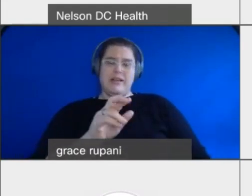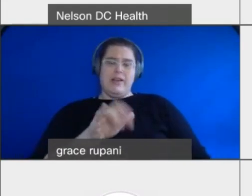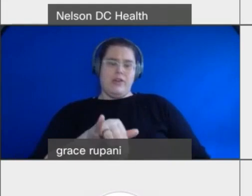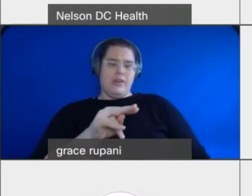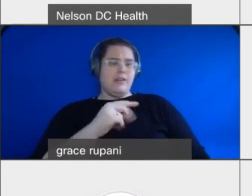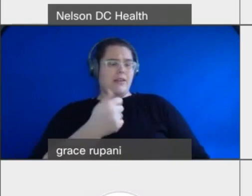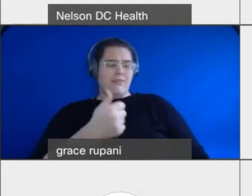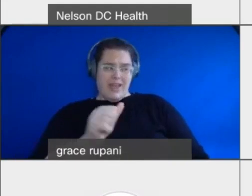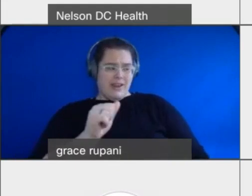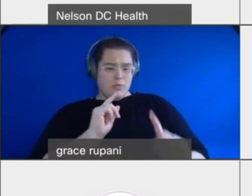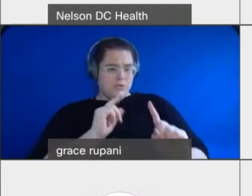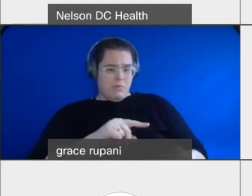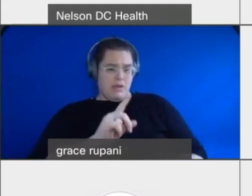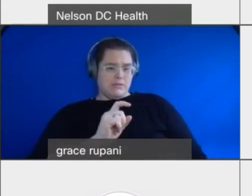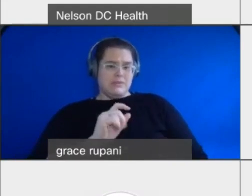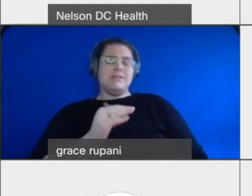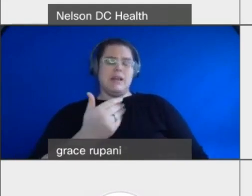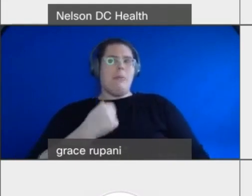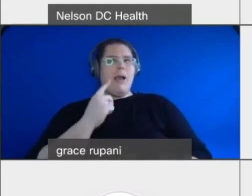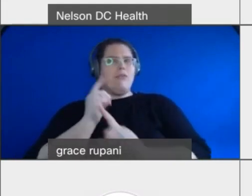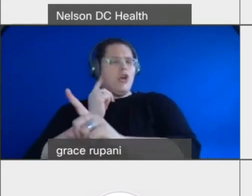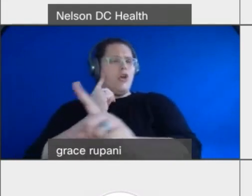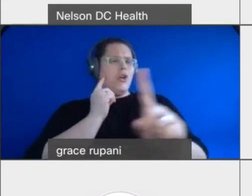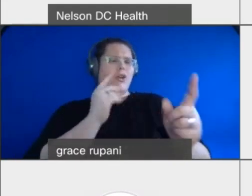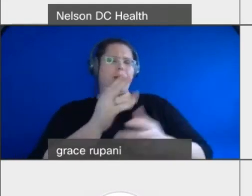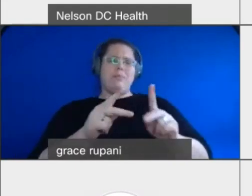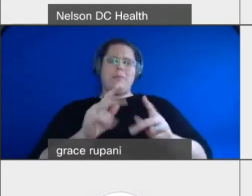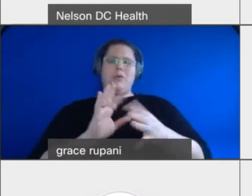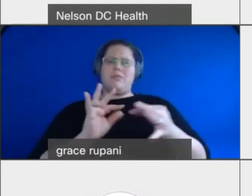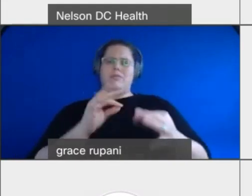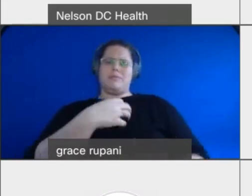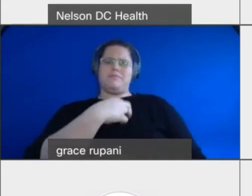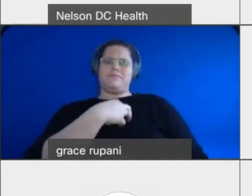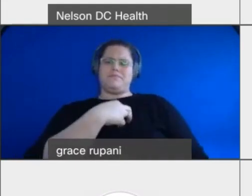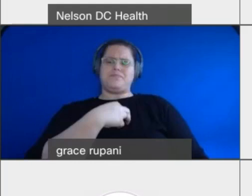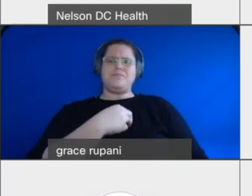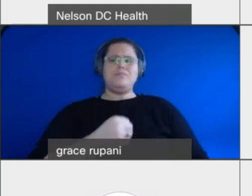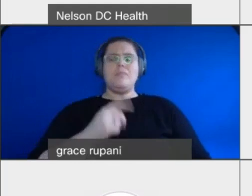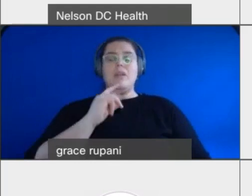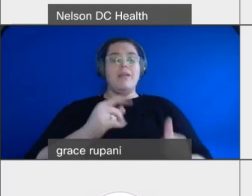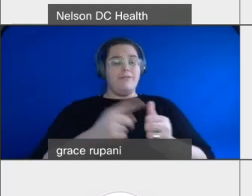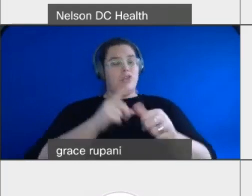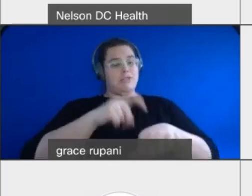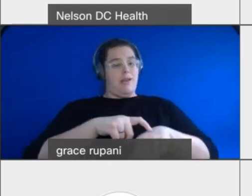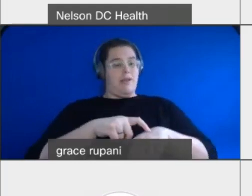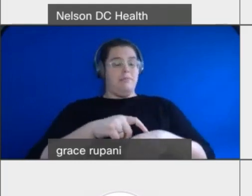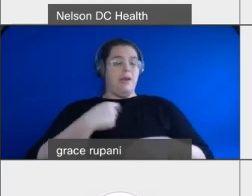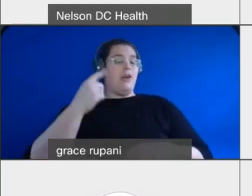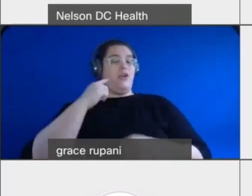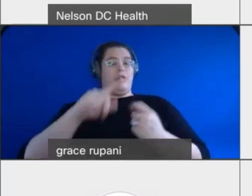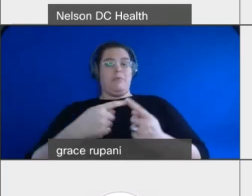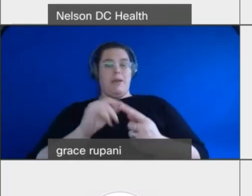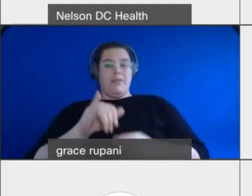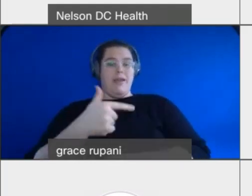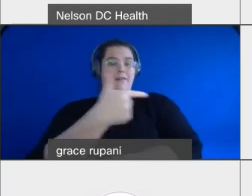heard from people that they don't. When I first heard about the vaccine, I sort of recall this image of